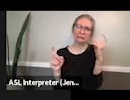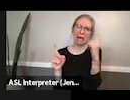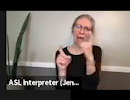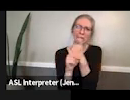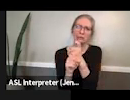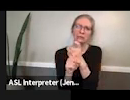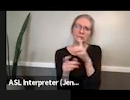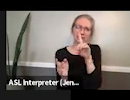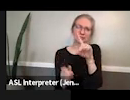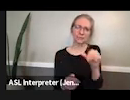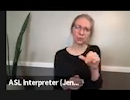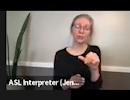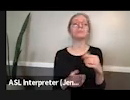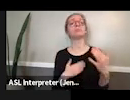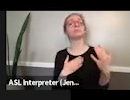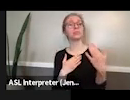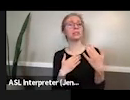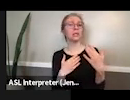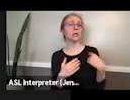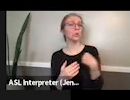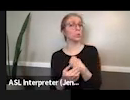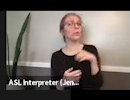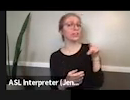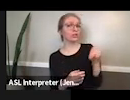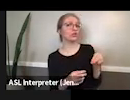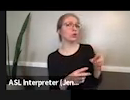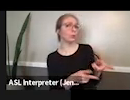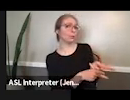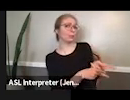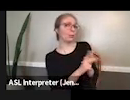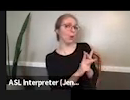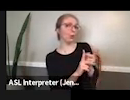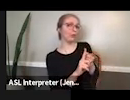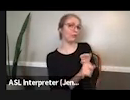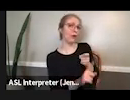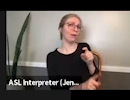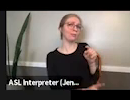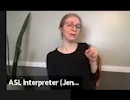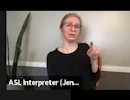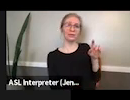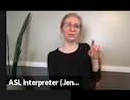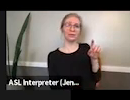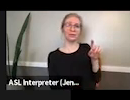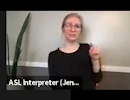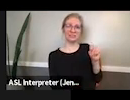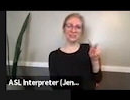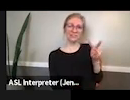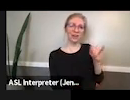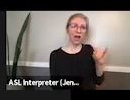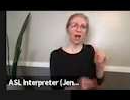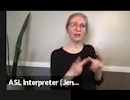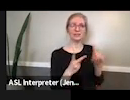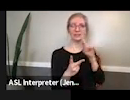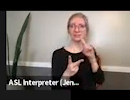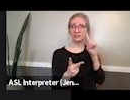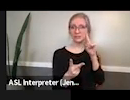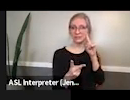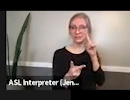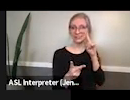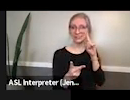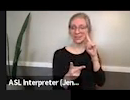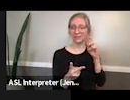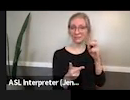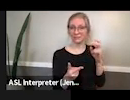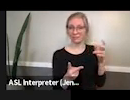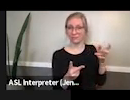we draw from the field of vision loss and TVIs, I haven't noticed any TVIs, but I also haven't read the whole list yet. I'm trying to do